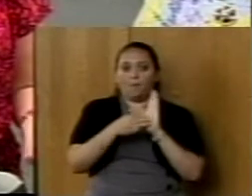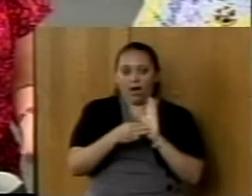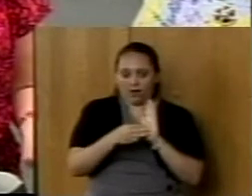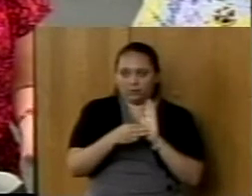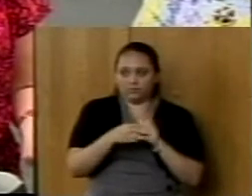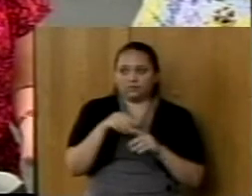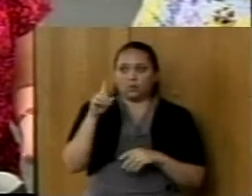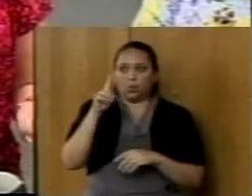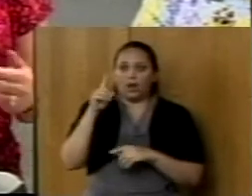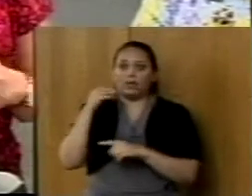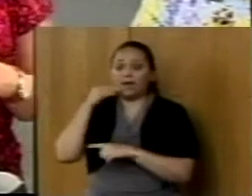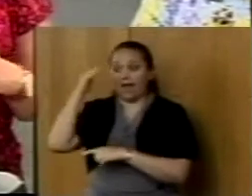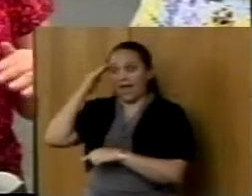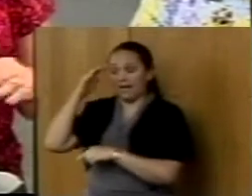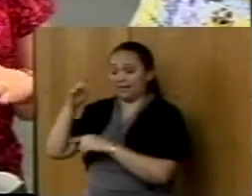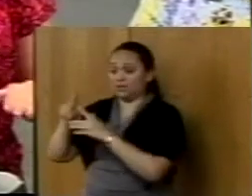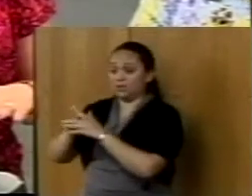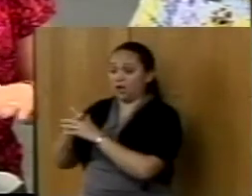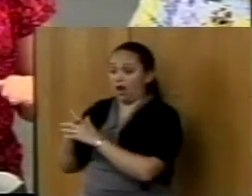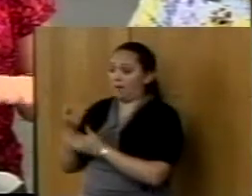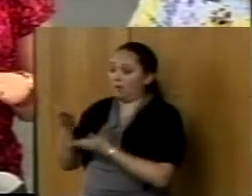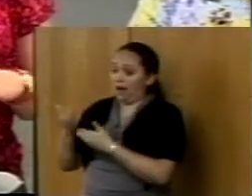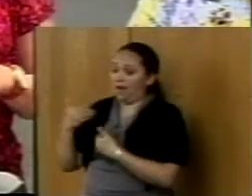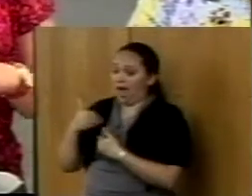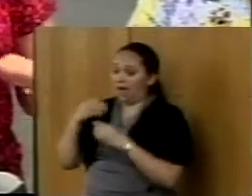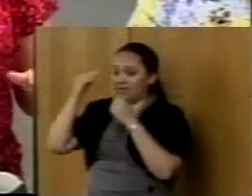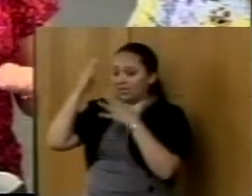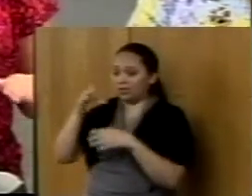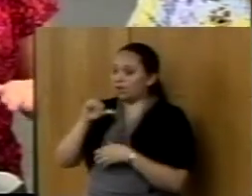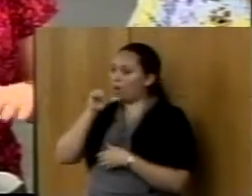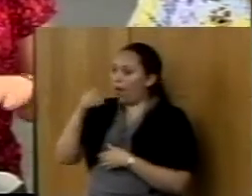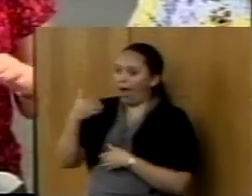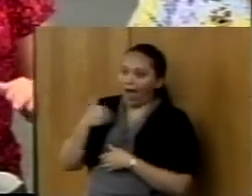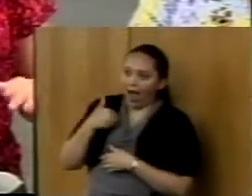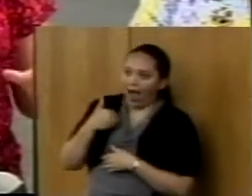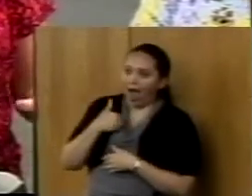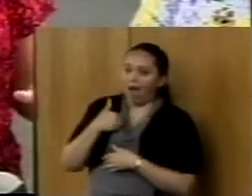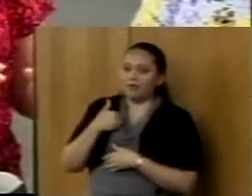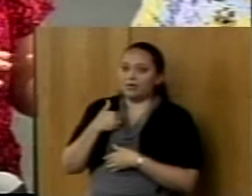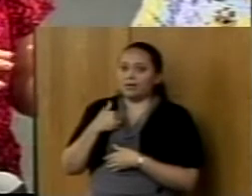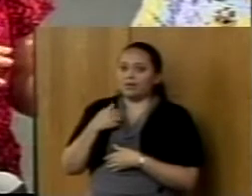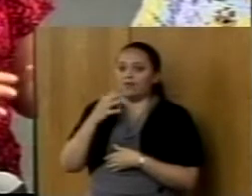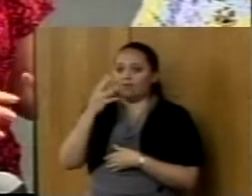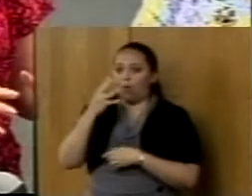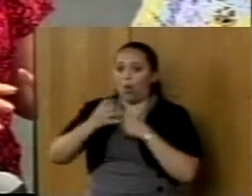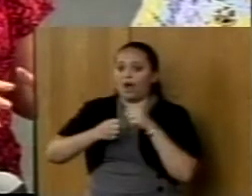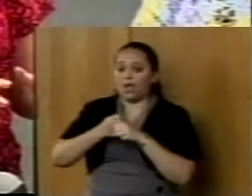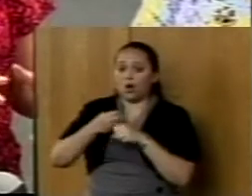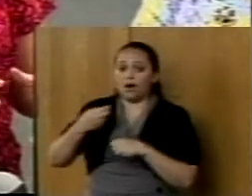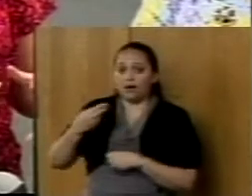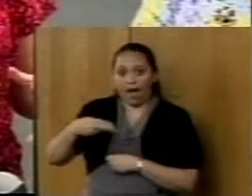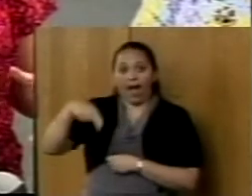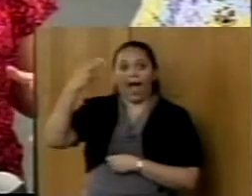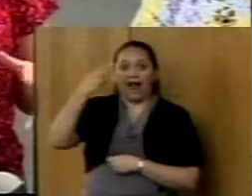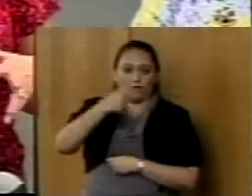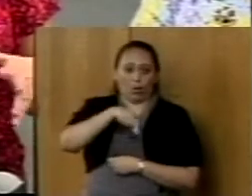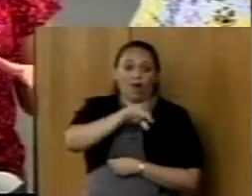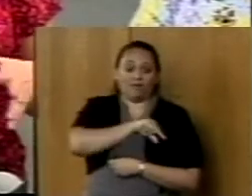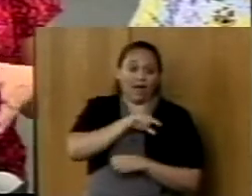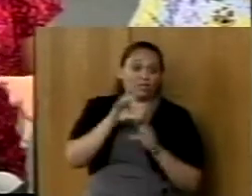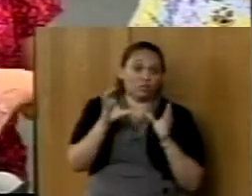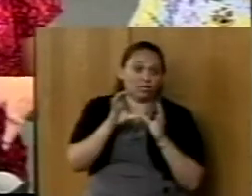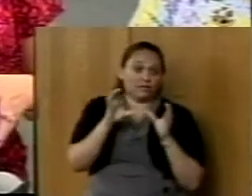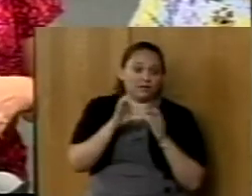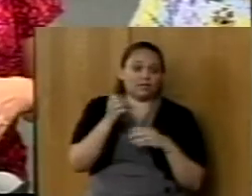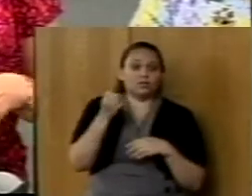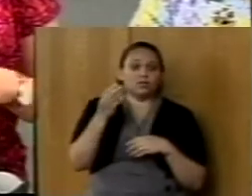Starts might have teachers that do not have the 4-year high qualified certificate. So